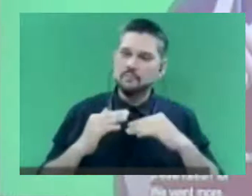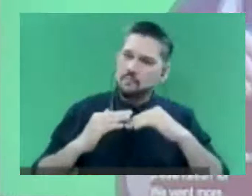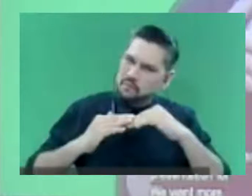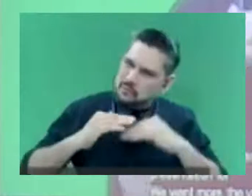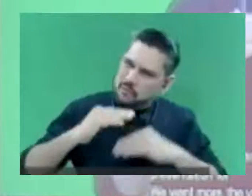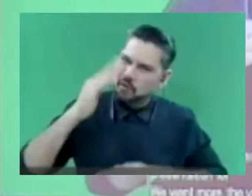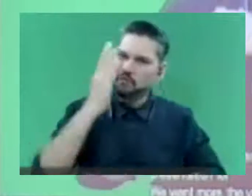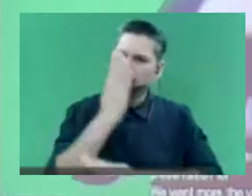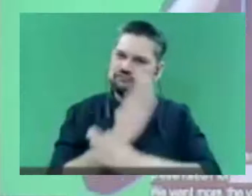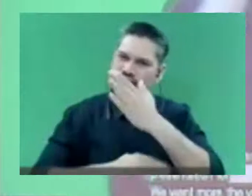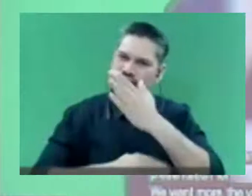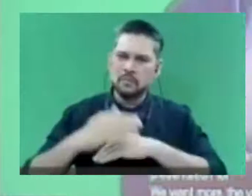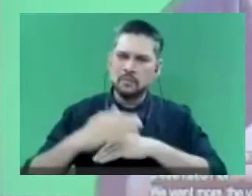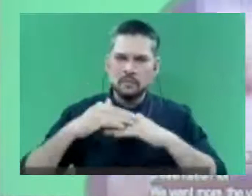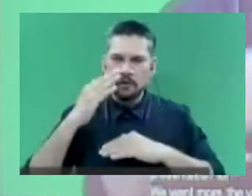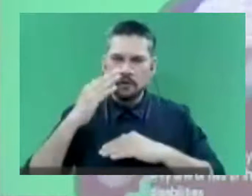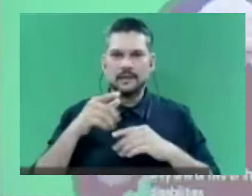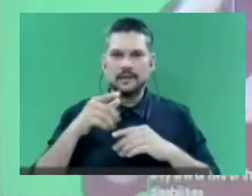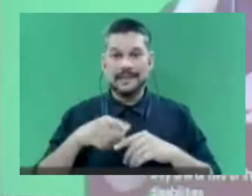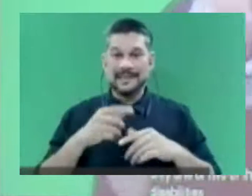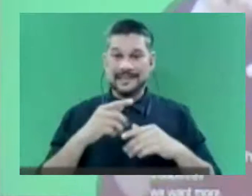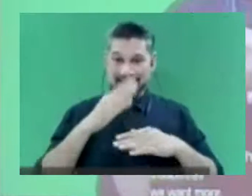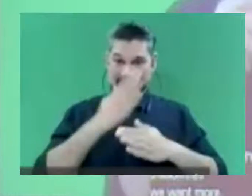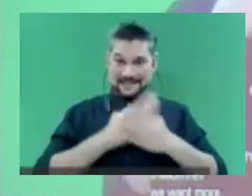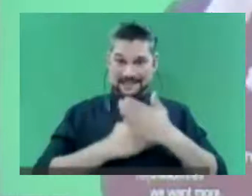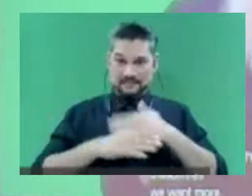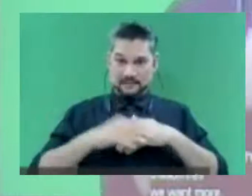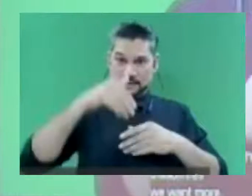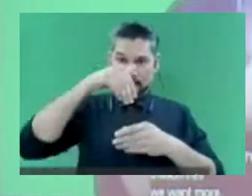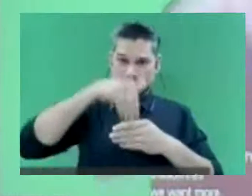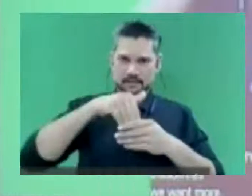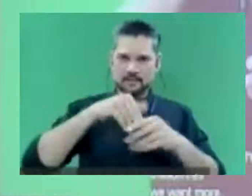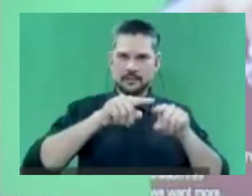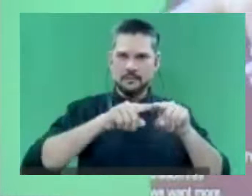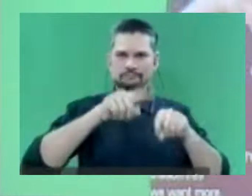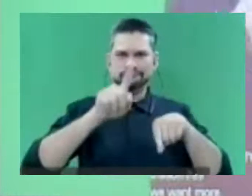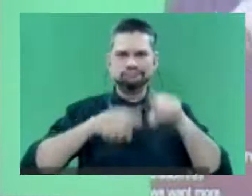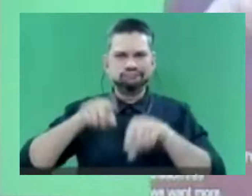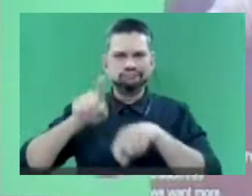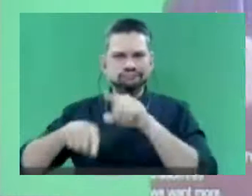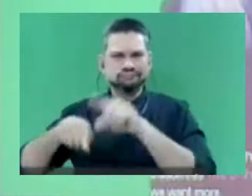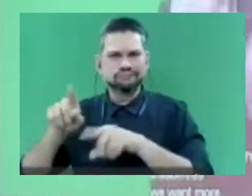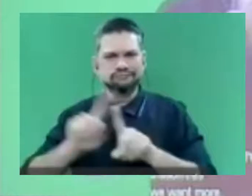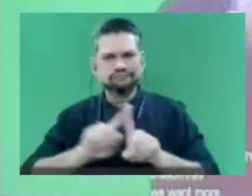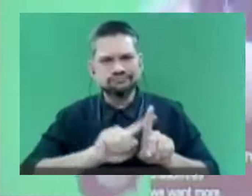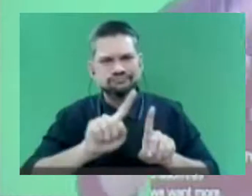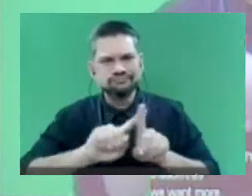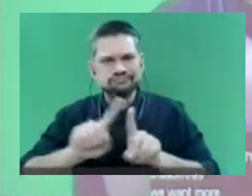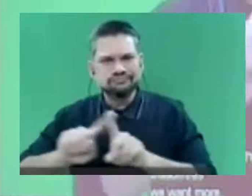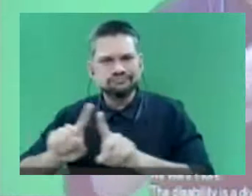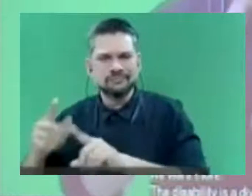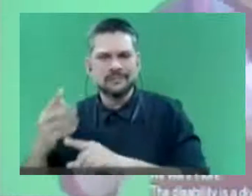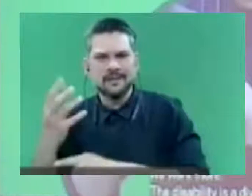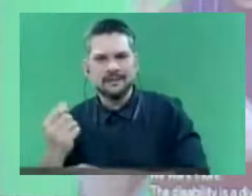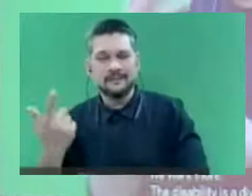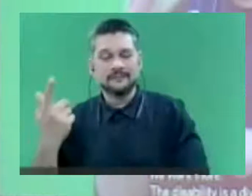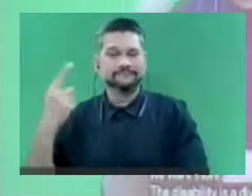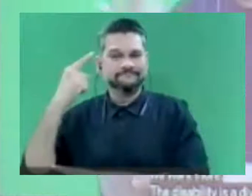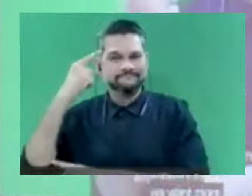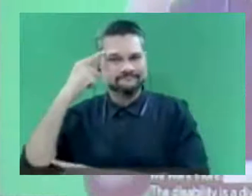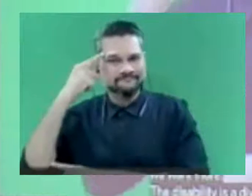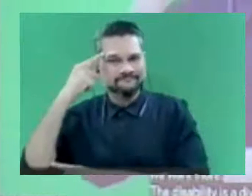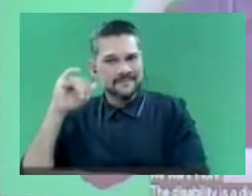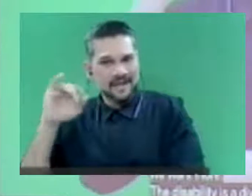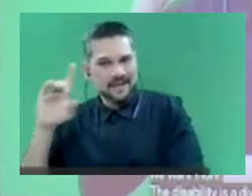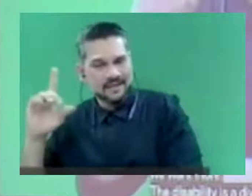The disability also a diversity. Diverse group. So we need to involve the intellectual disability, neurodevelopment disability,